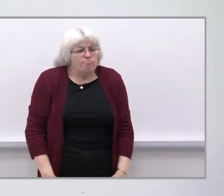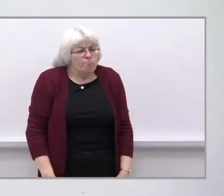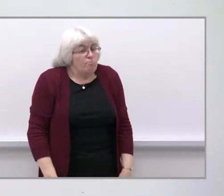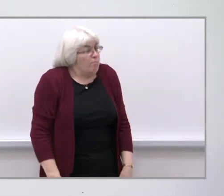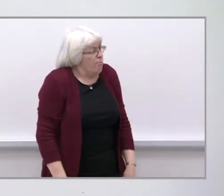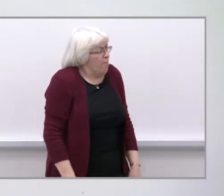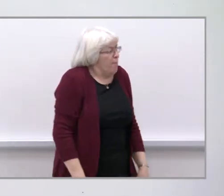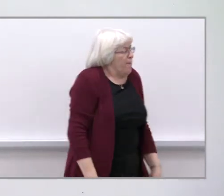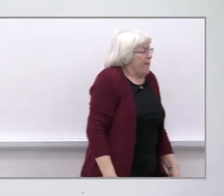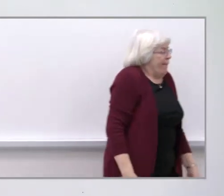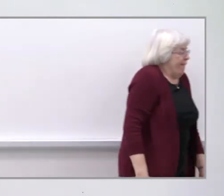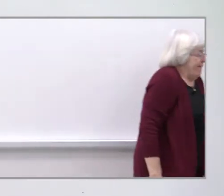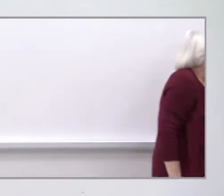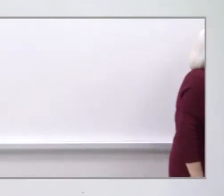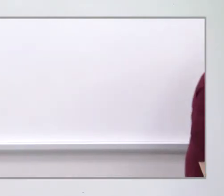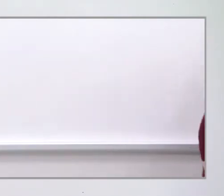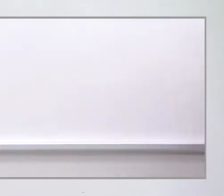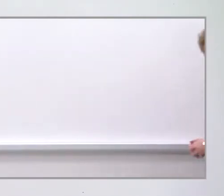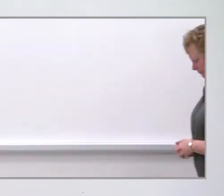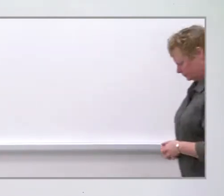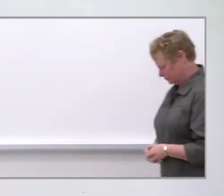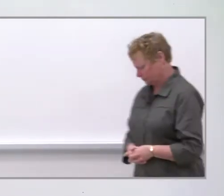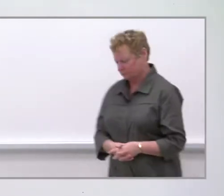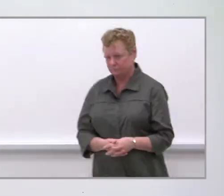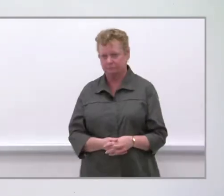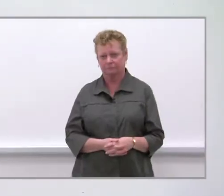angry. So,